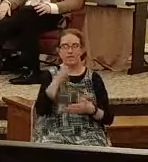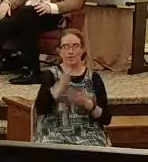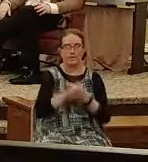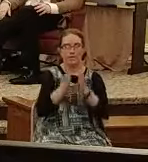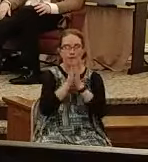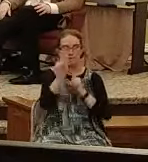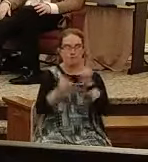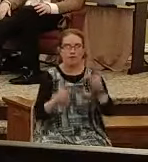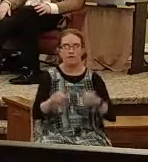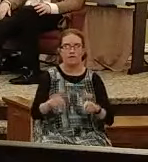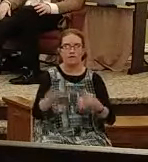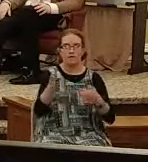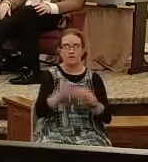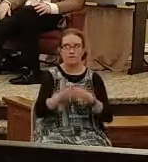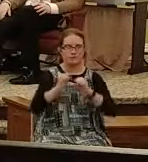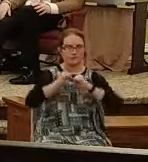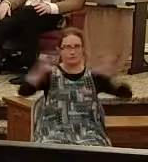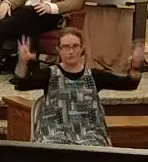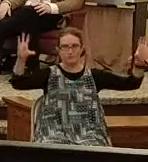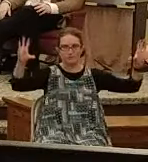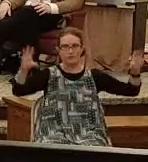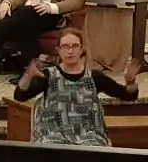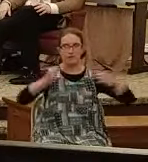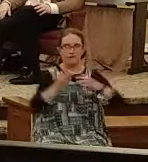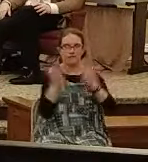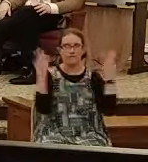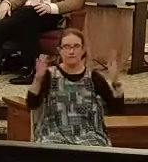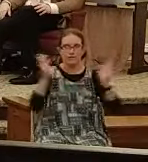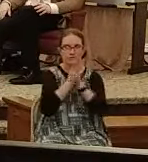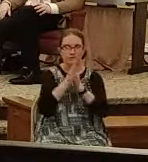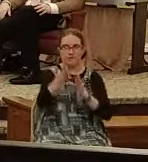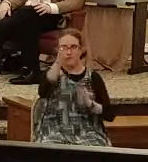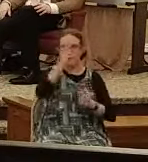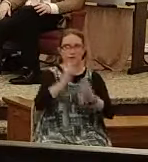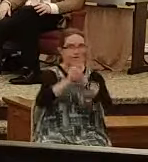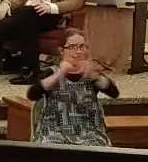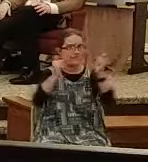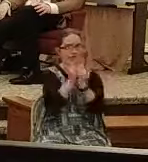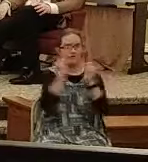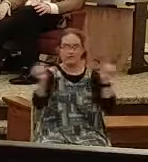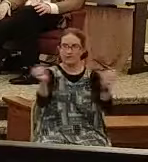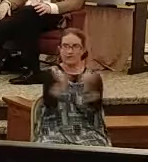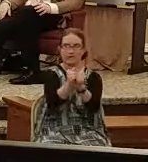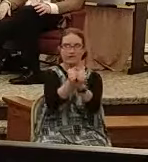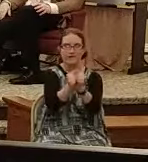for folks that were just about to bust up. And when we got through praying, God mended it and put it all back together.